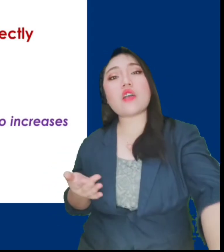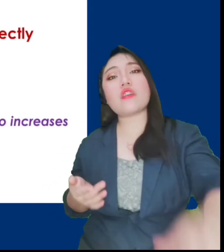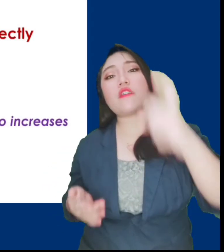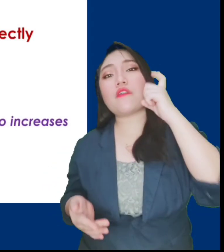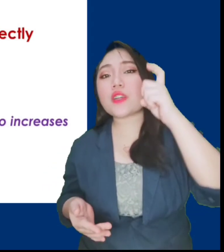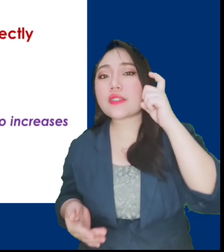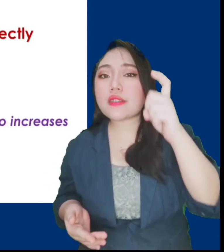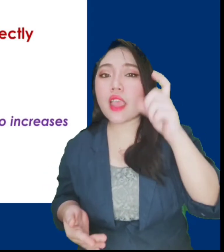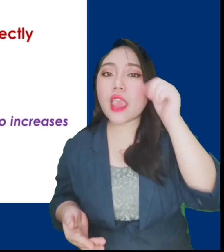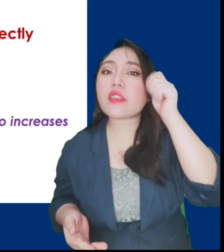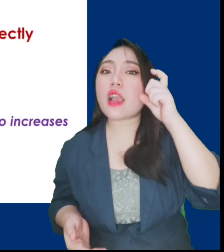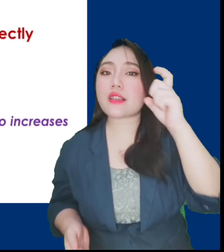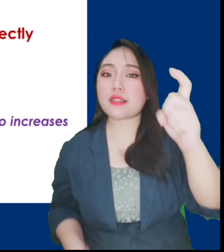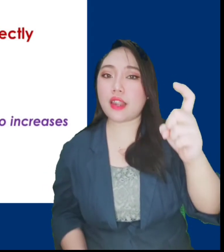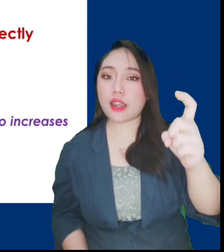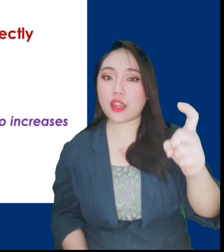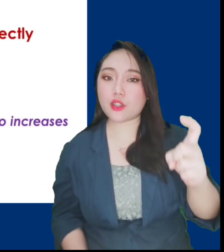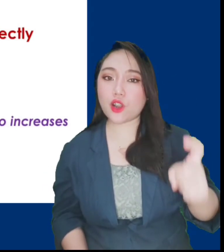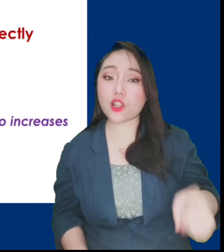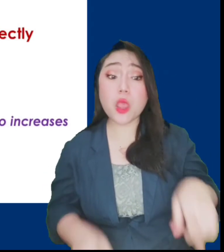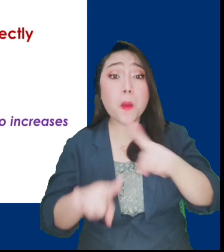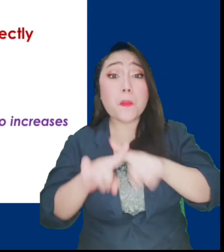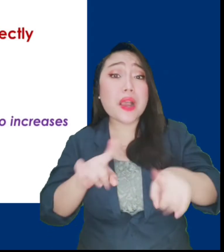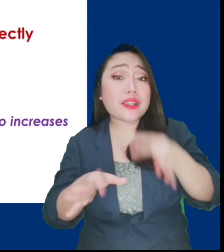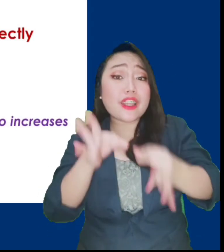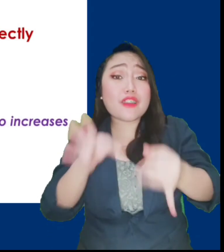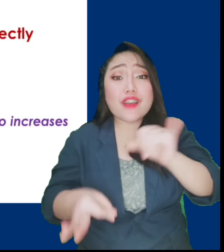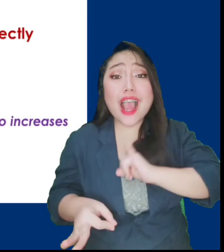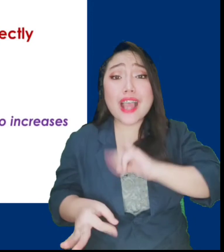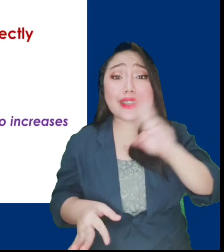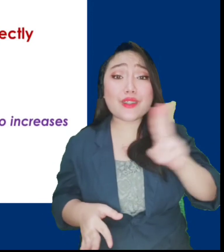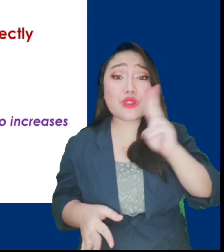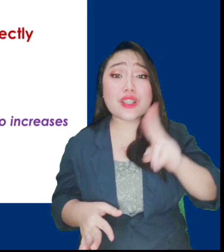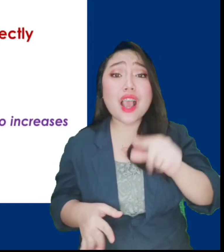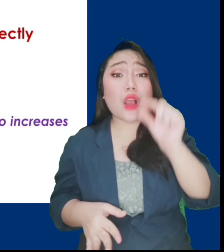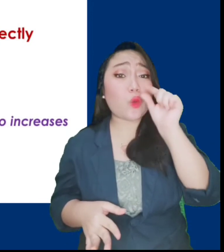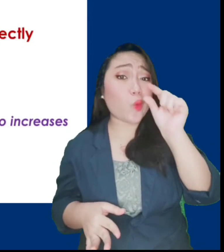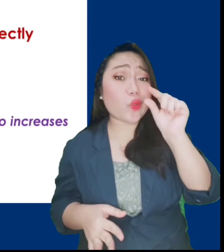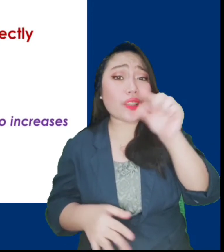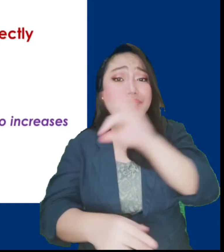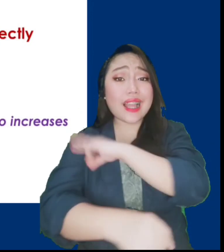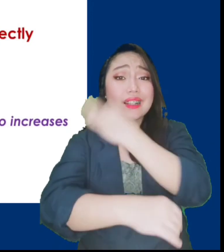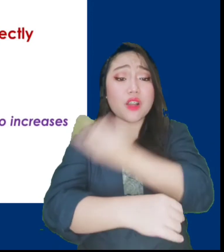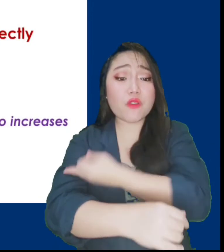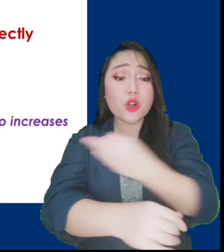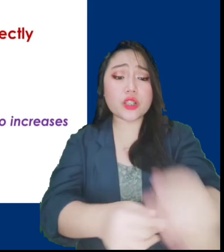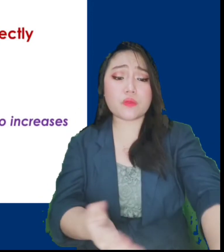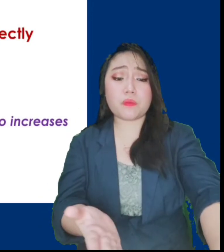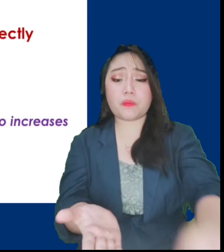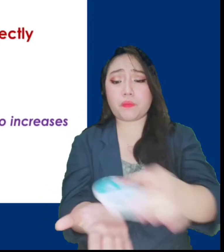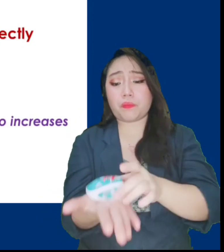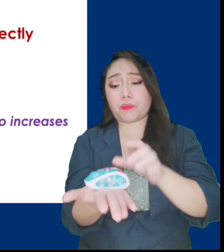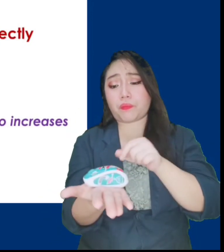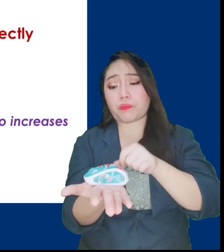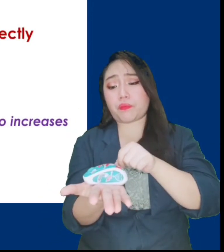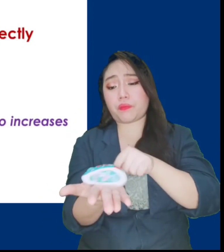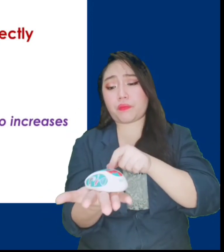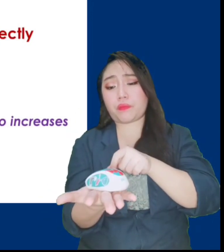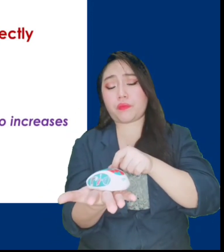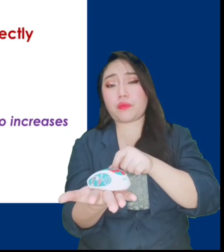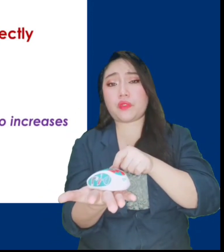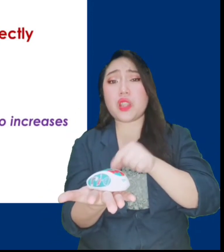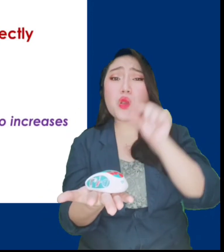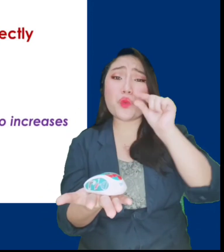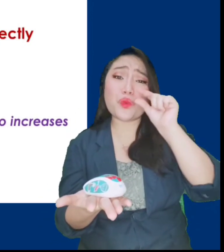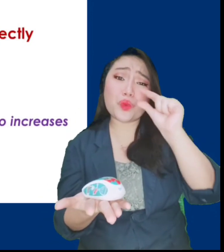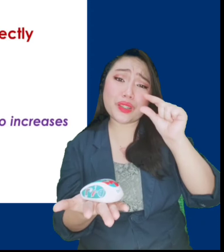move like that. It would accelerate. But if I will be using a smaller force on